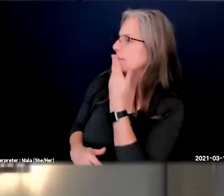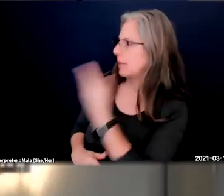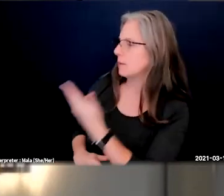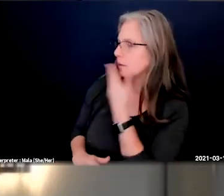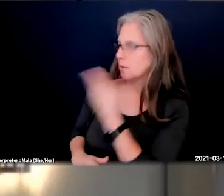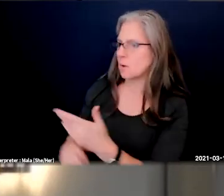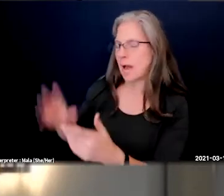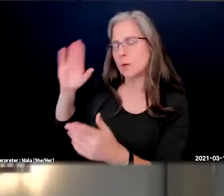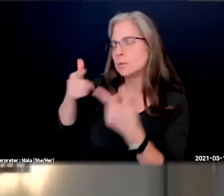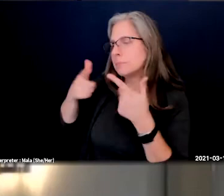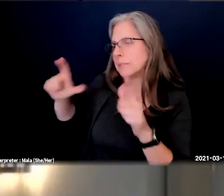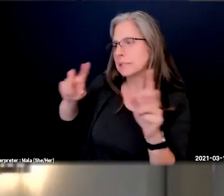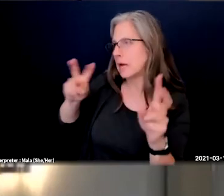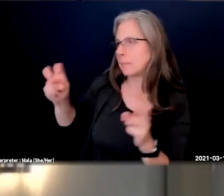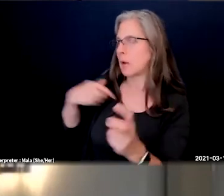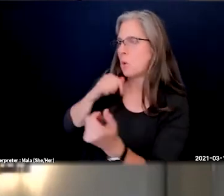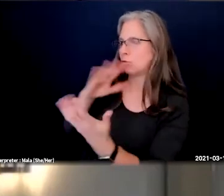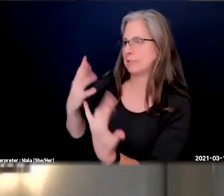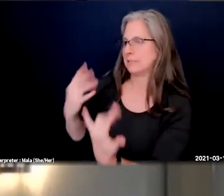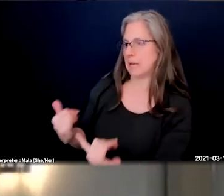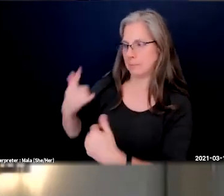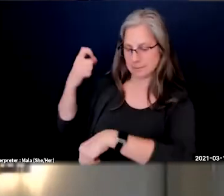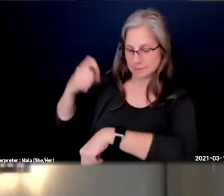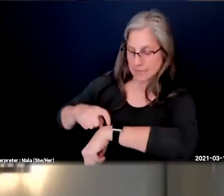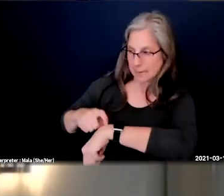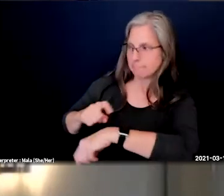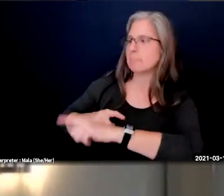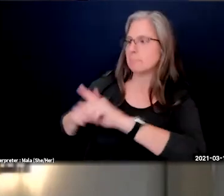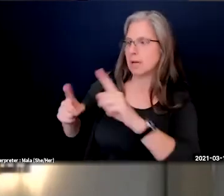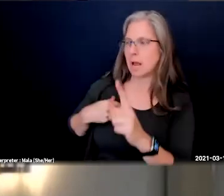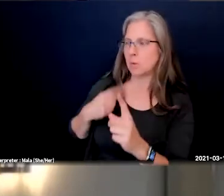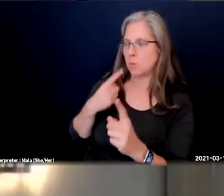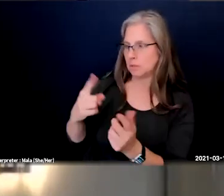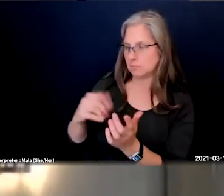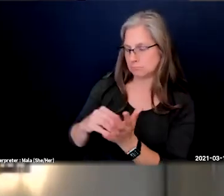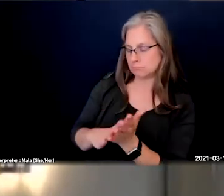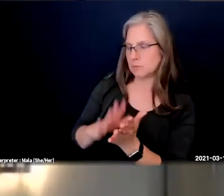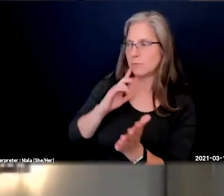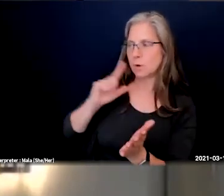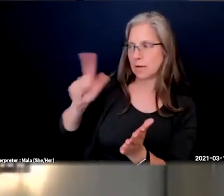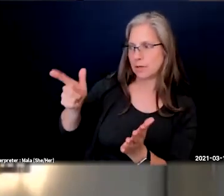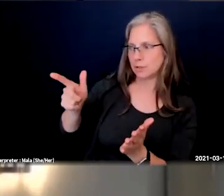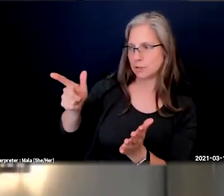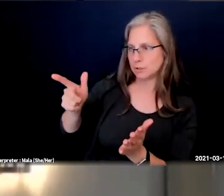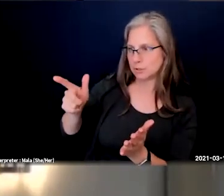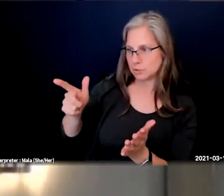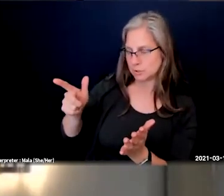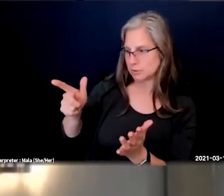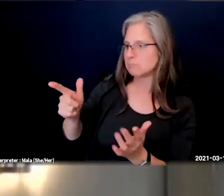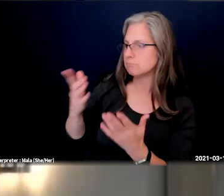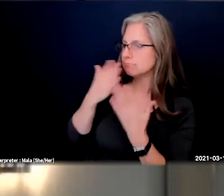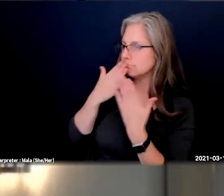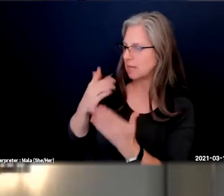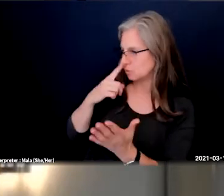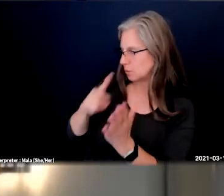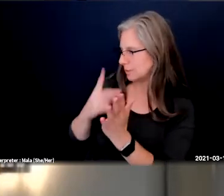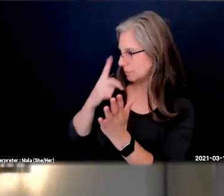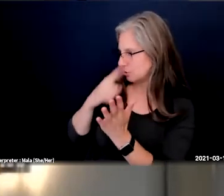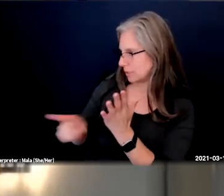it's a big topic. I won't address it now in the interest of time, but I'll revisit it with Superintendent Maldonado. Just wanted to double check there. Thank